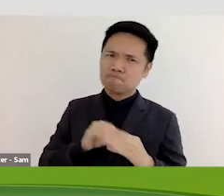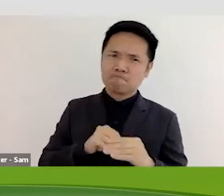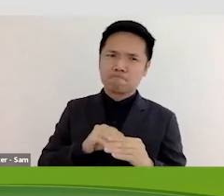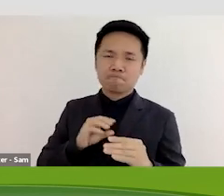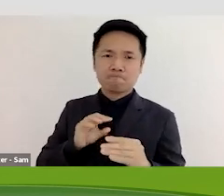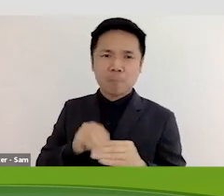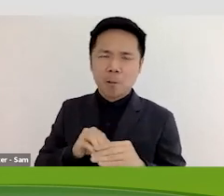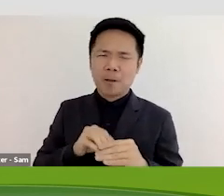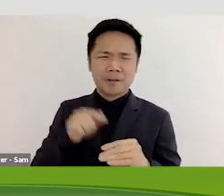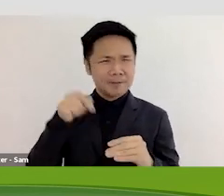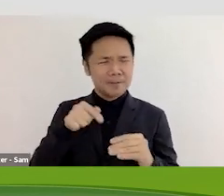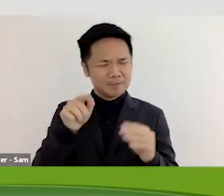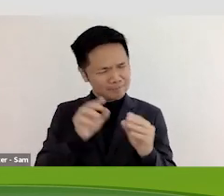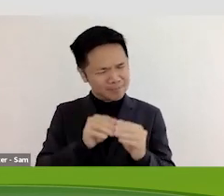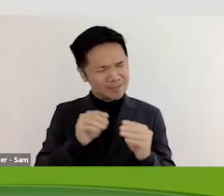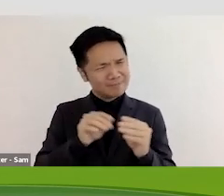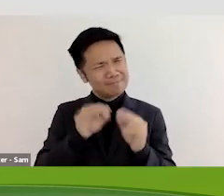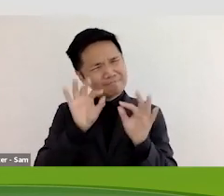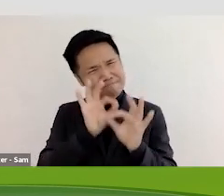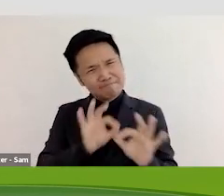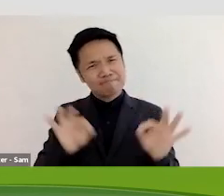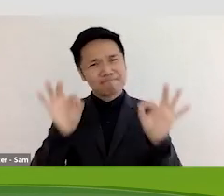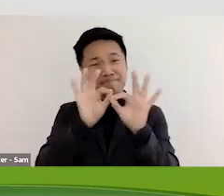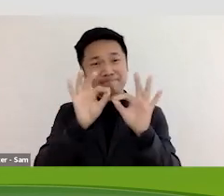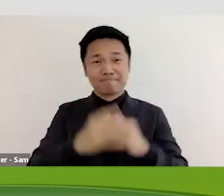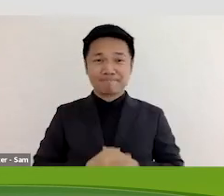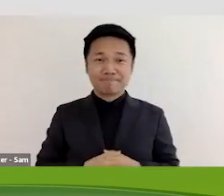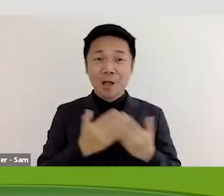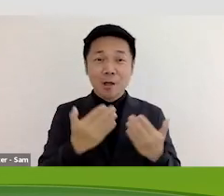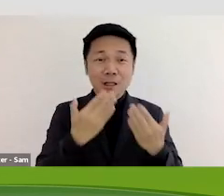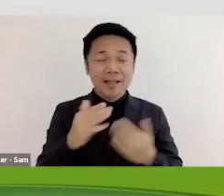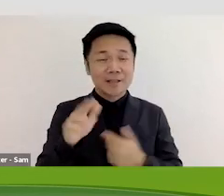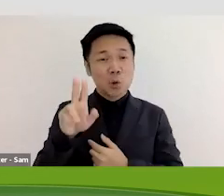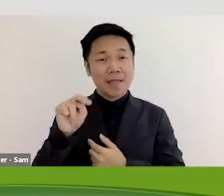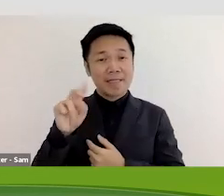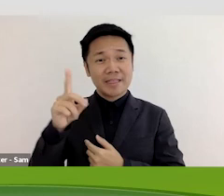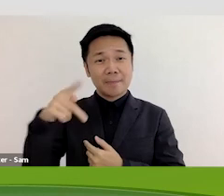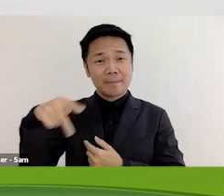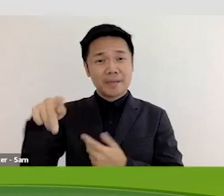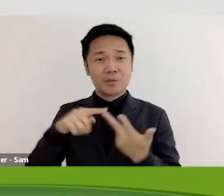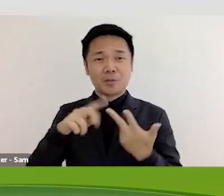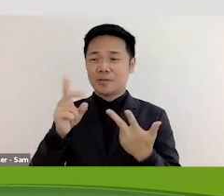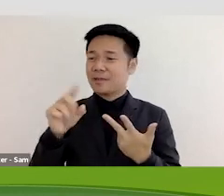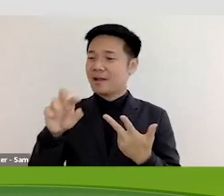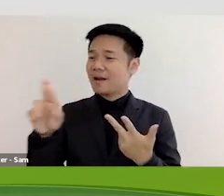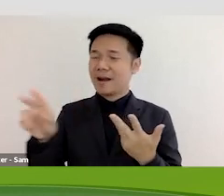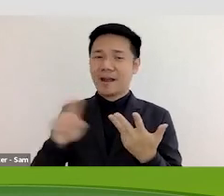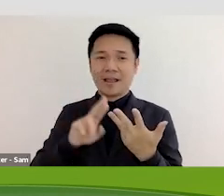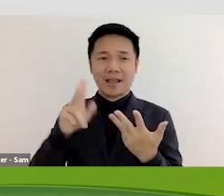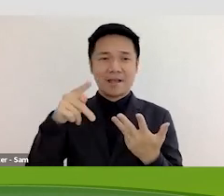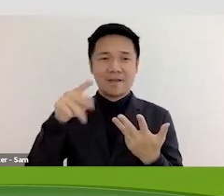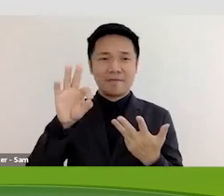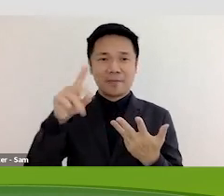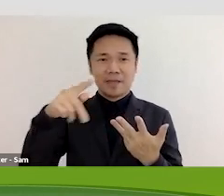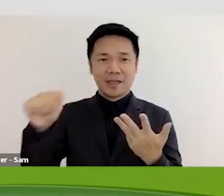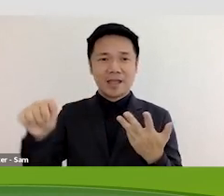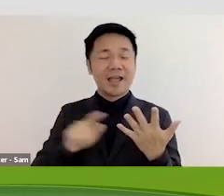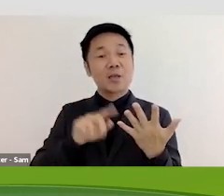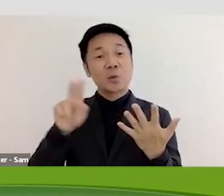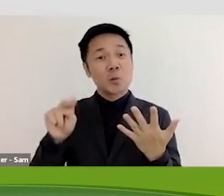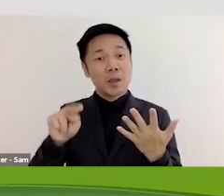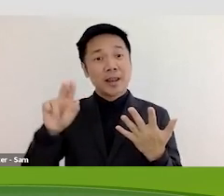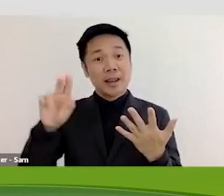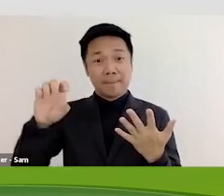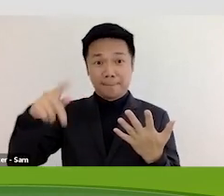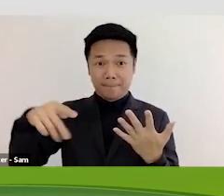are discussing today. I'd also like to thank our partners, UNDP, UNDRR, UNFPA, Unicef, and UNEP, for